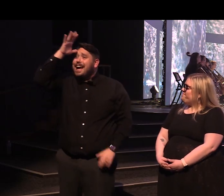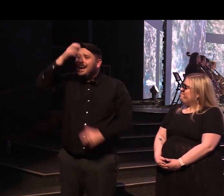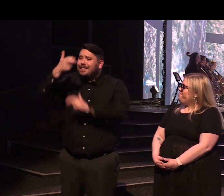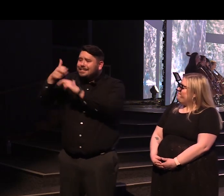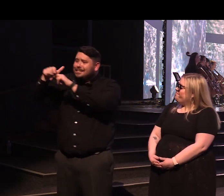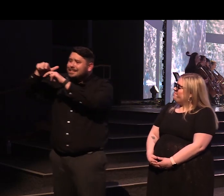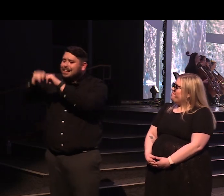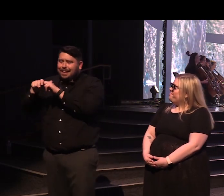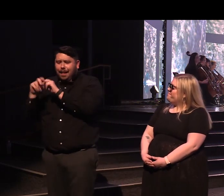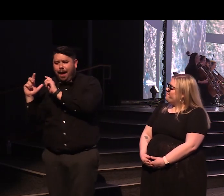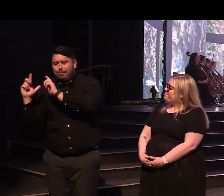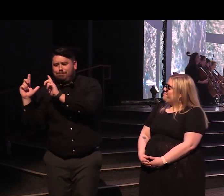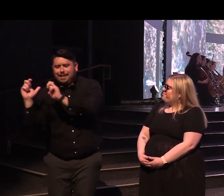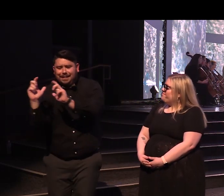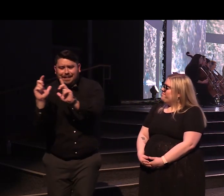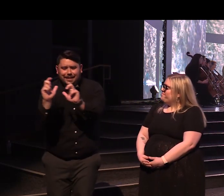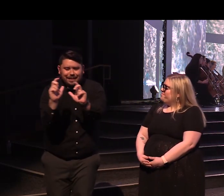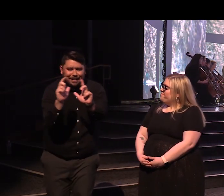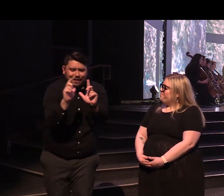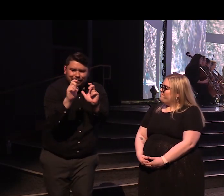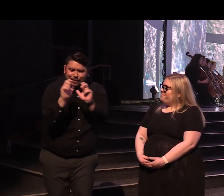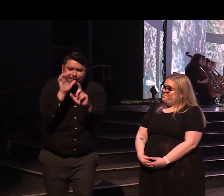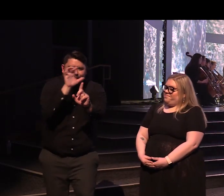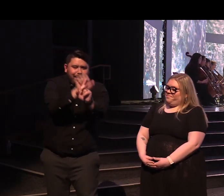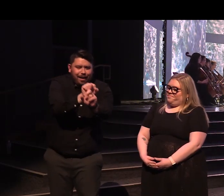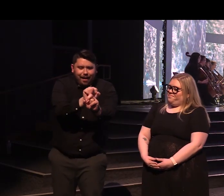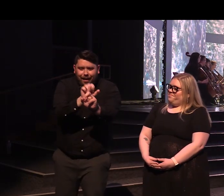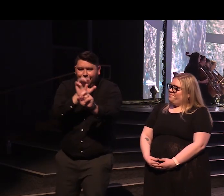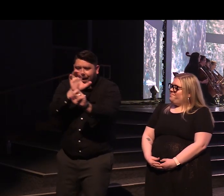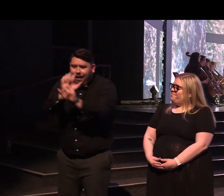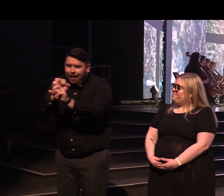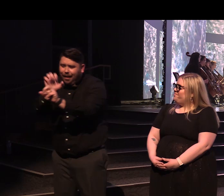and dad and cameras making sure